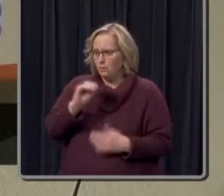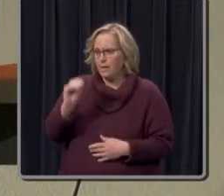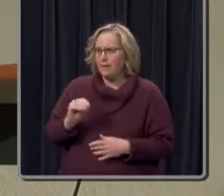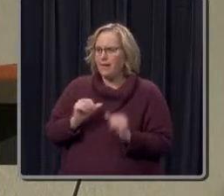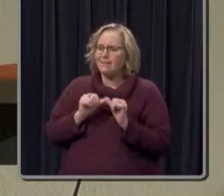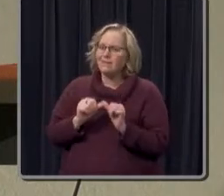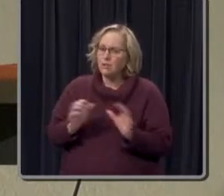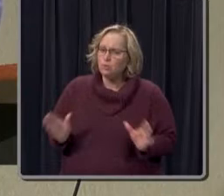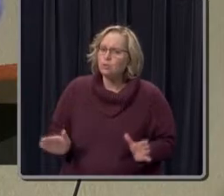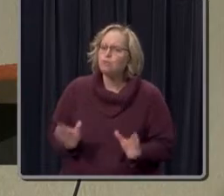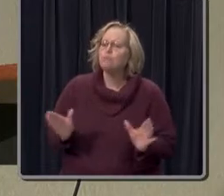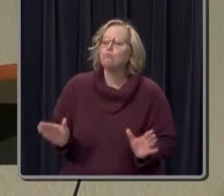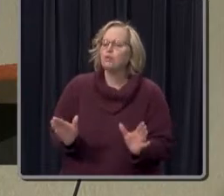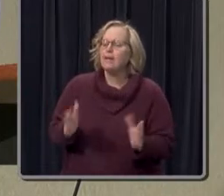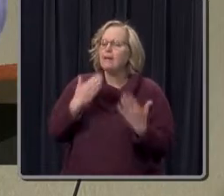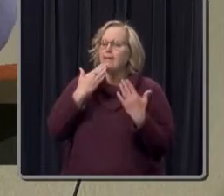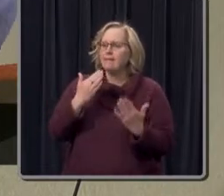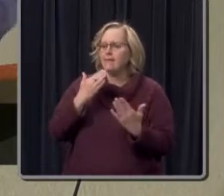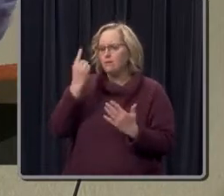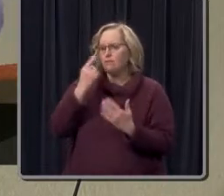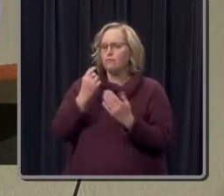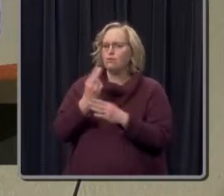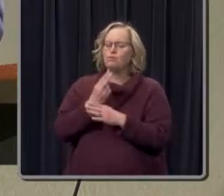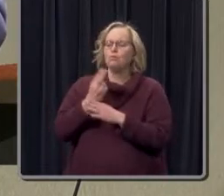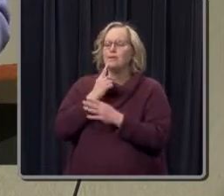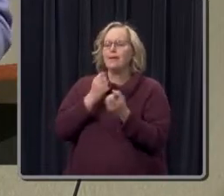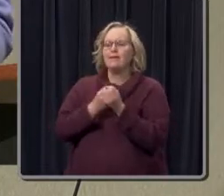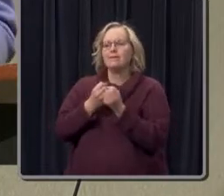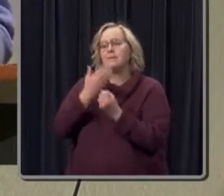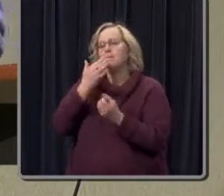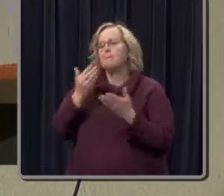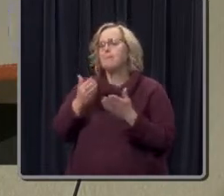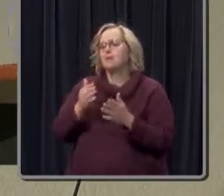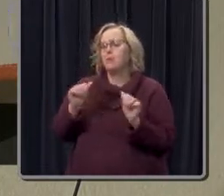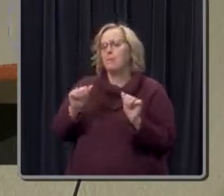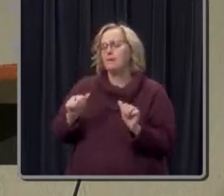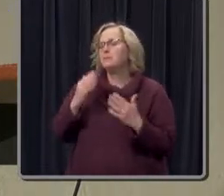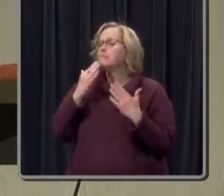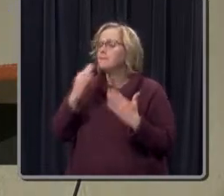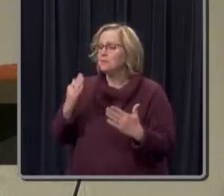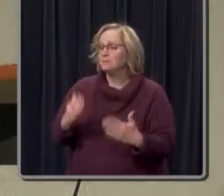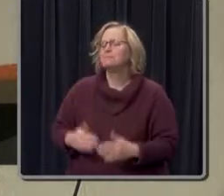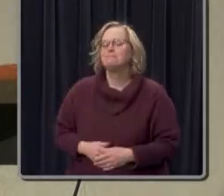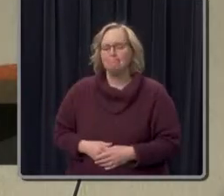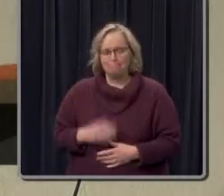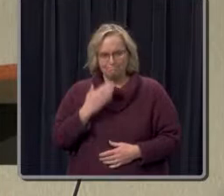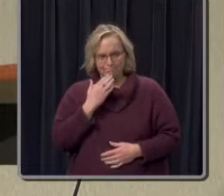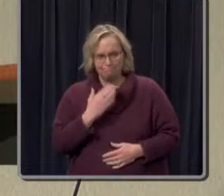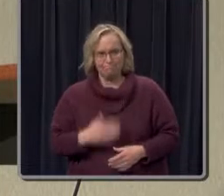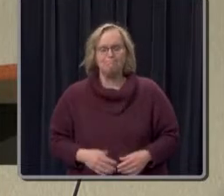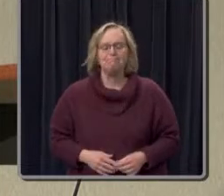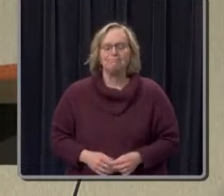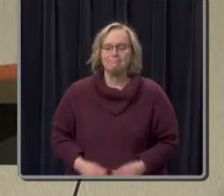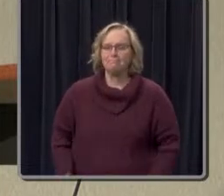forward. Thank you for using advocacy in the best way possible. Thank you. Thank you.